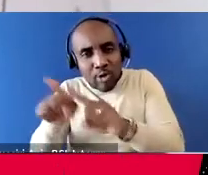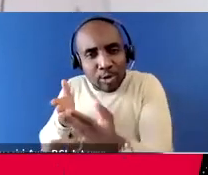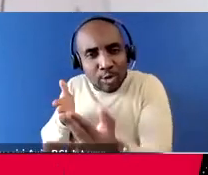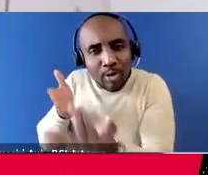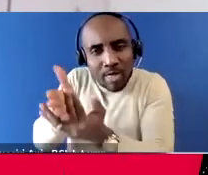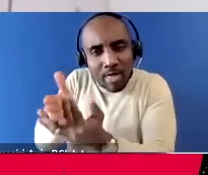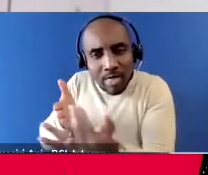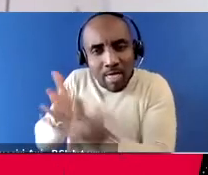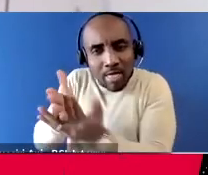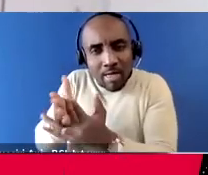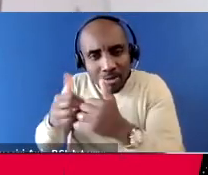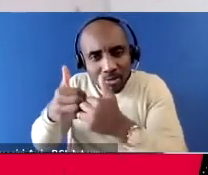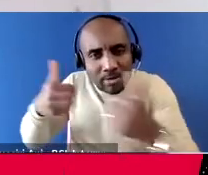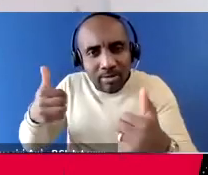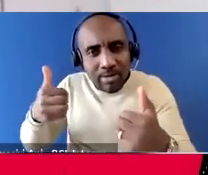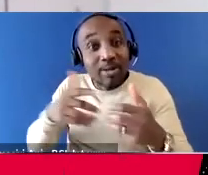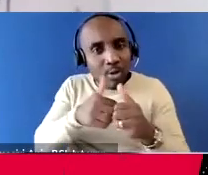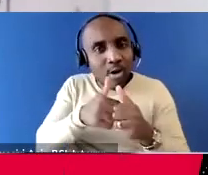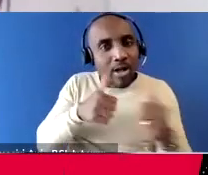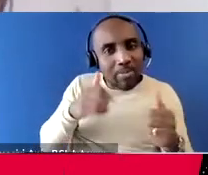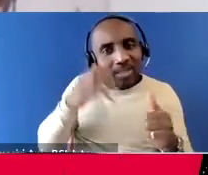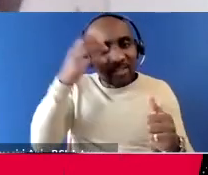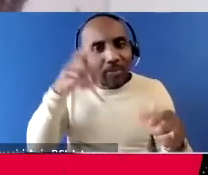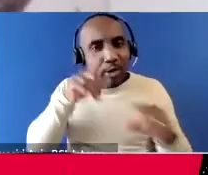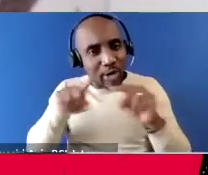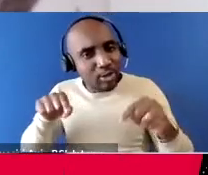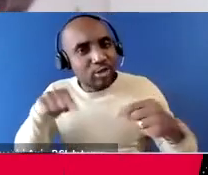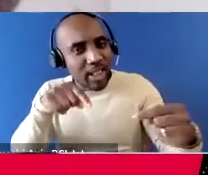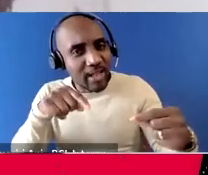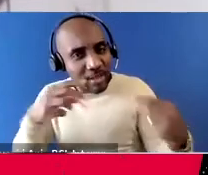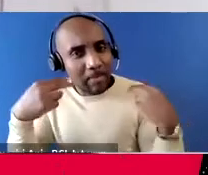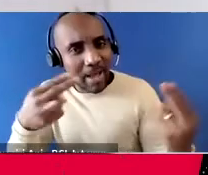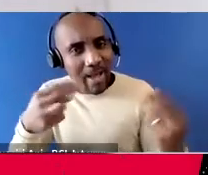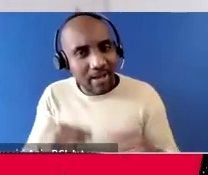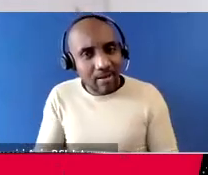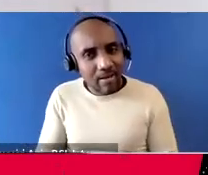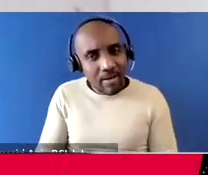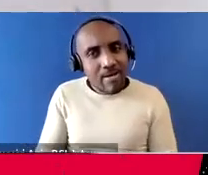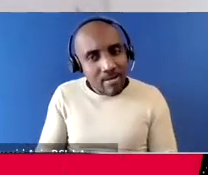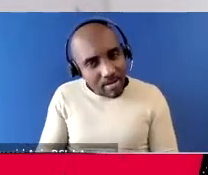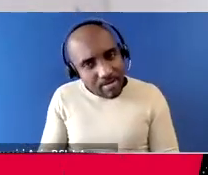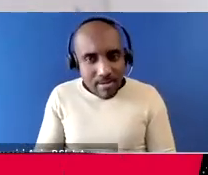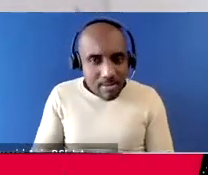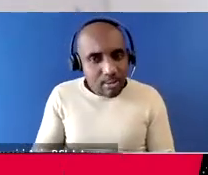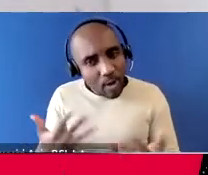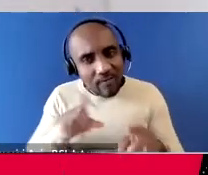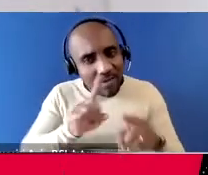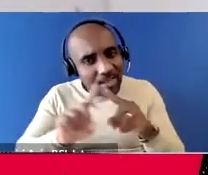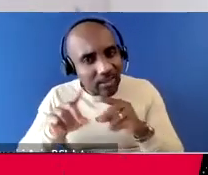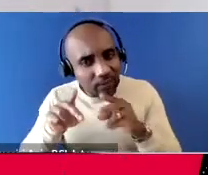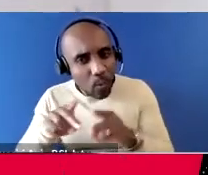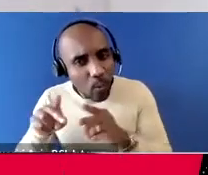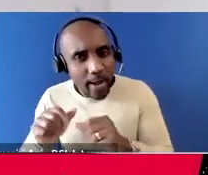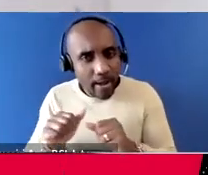either legal or political, writing to your MP, or direct action in terms of